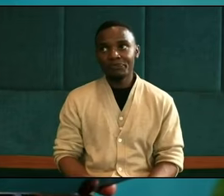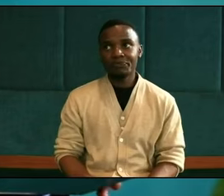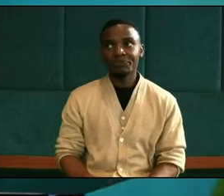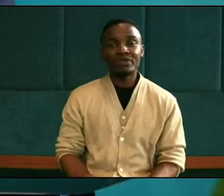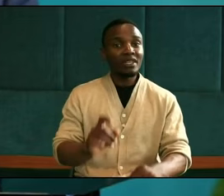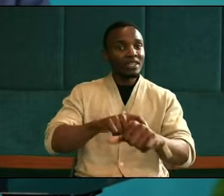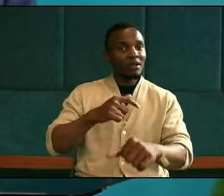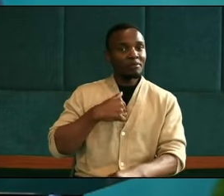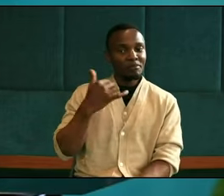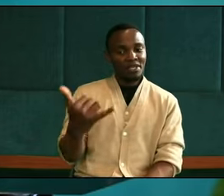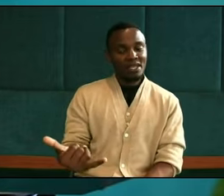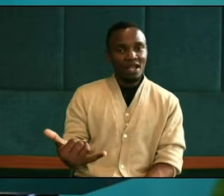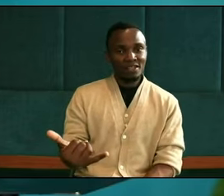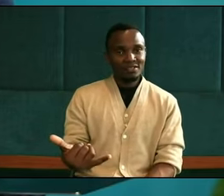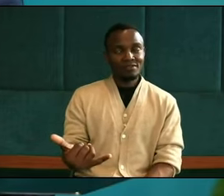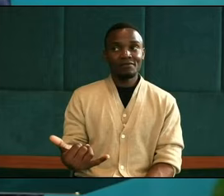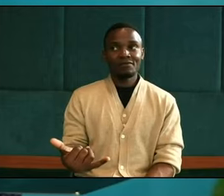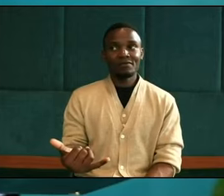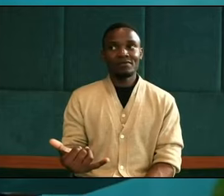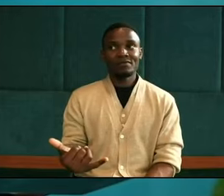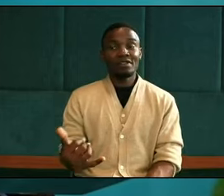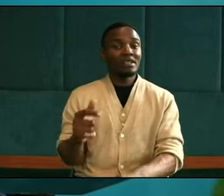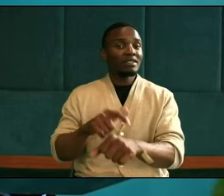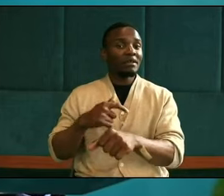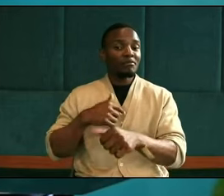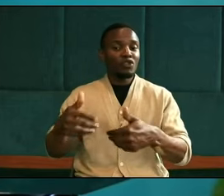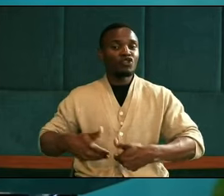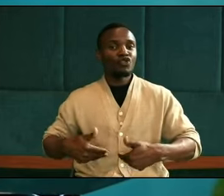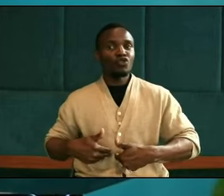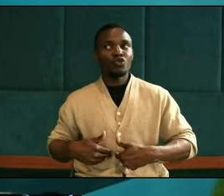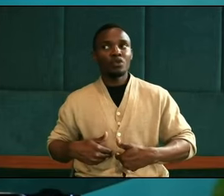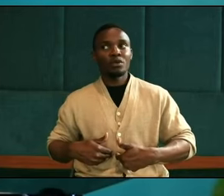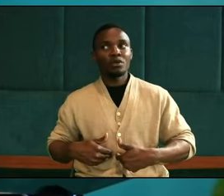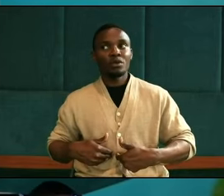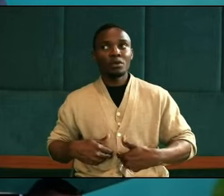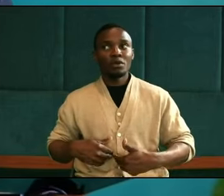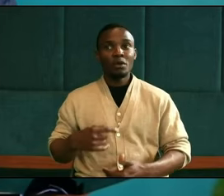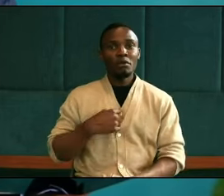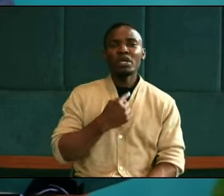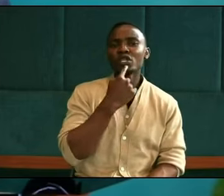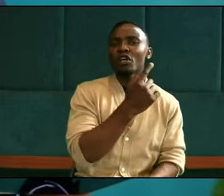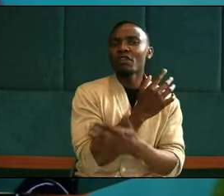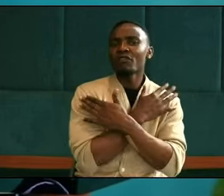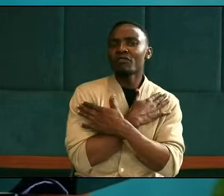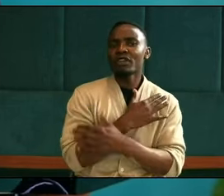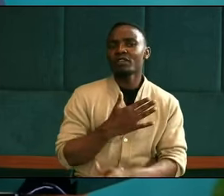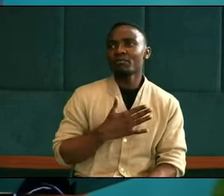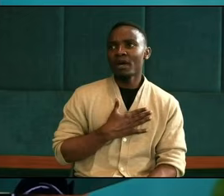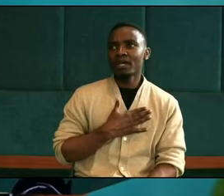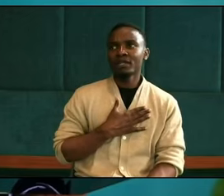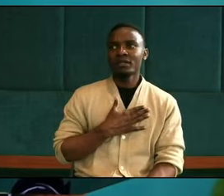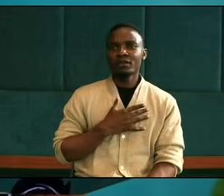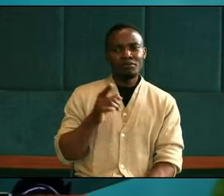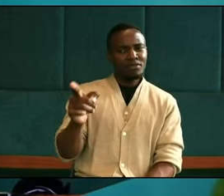as a young man going through my youthful days, I even told a friend of mine the lady I was planning